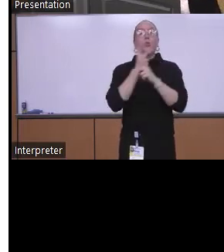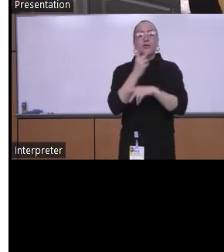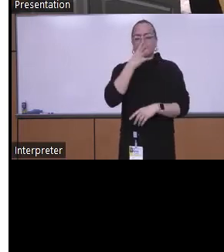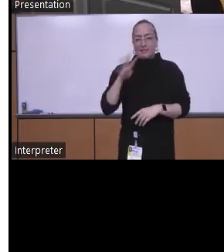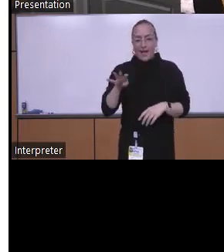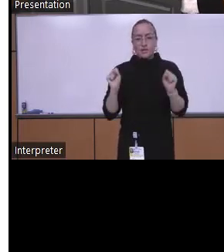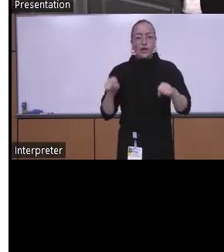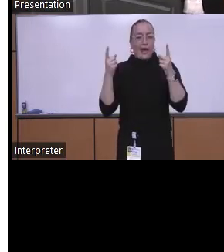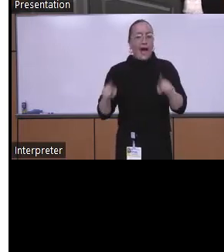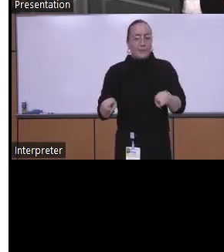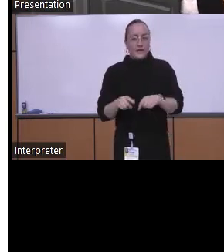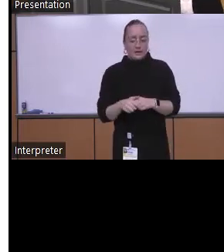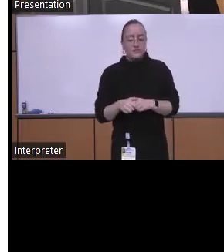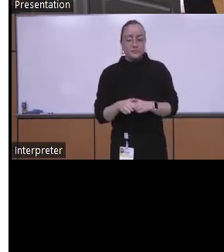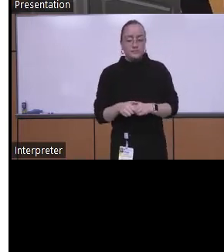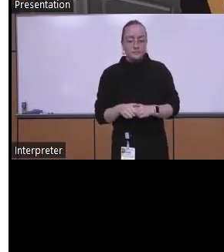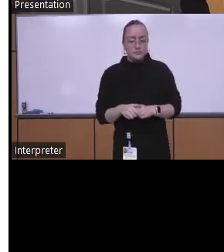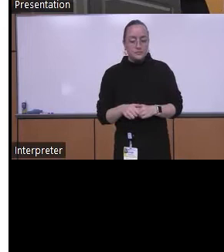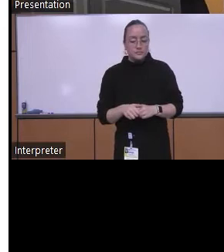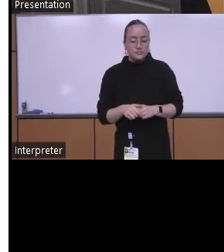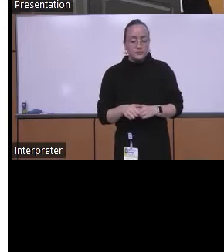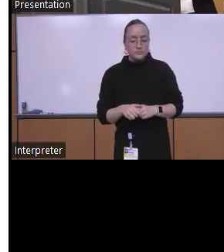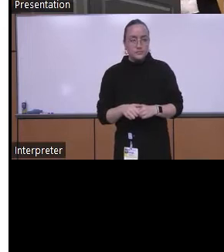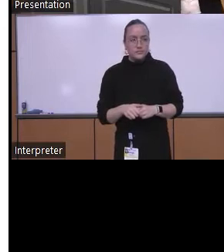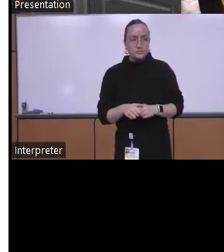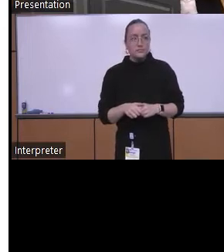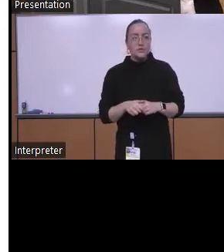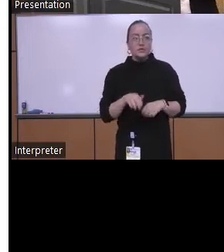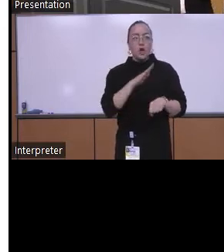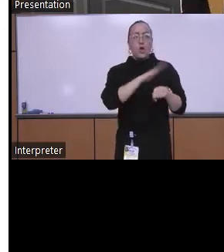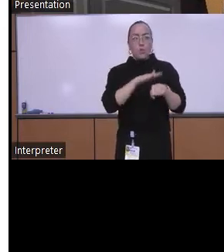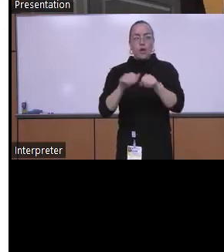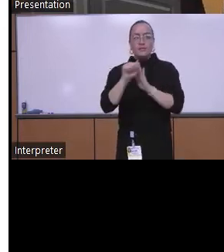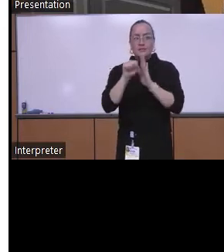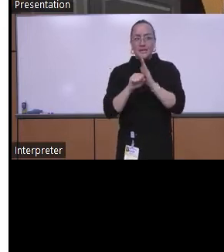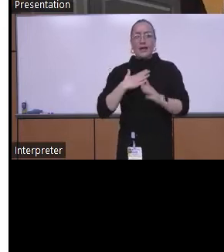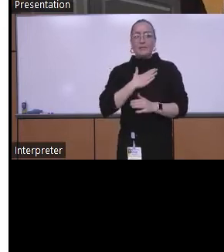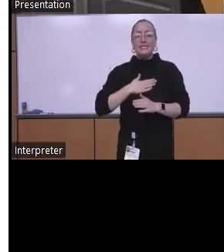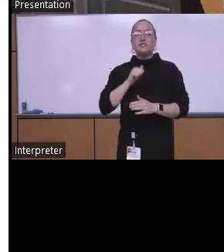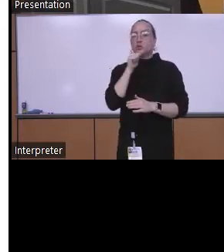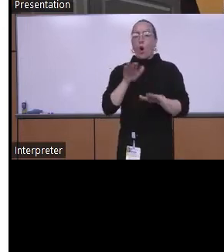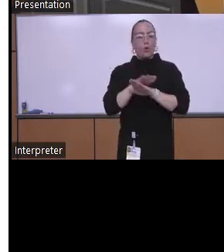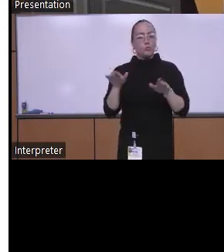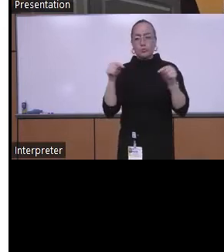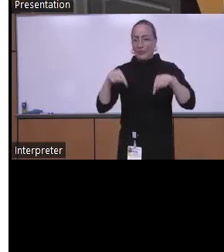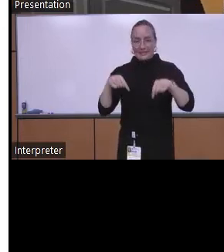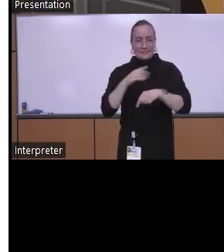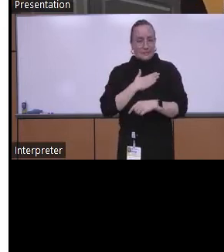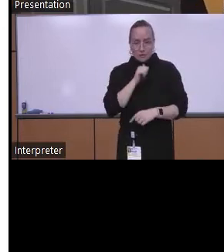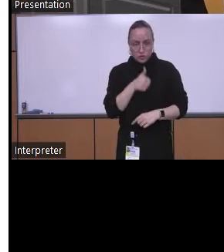quietly dropped, thanks to the objections of Mondale and others. But in the following decades, requirements for reporting have been consistently